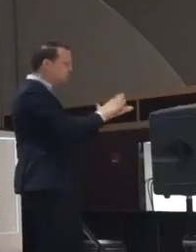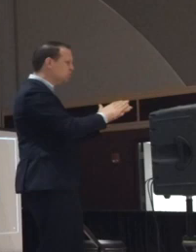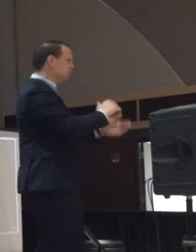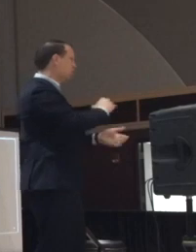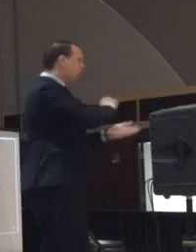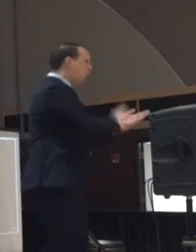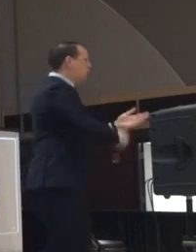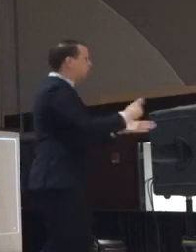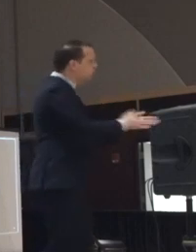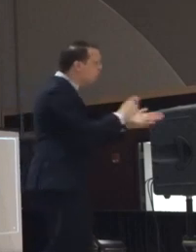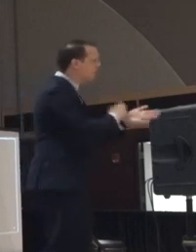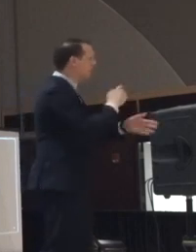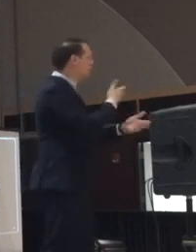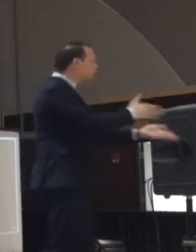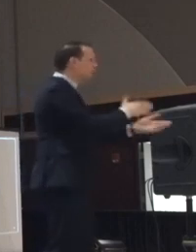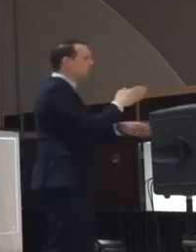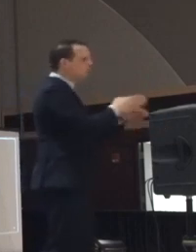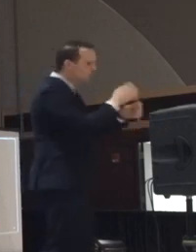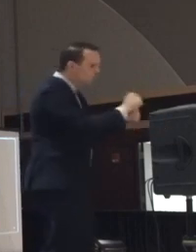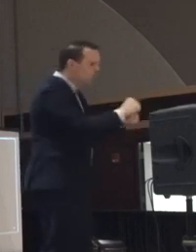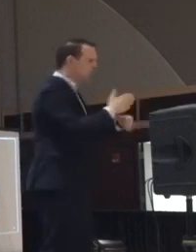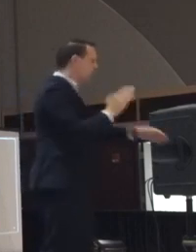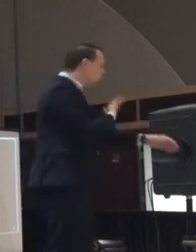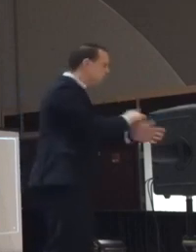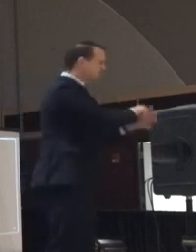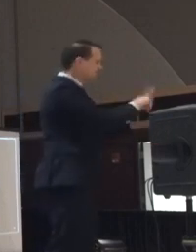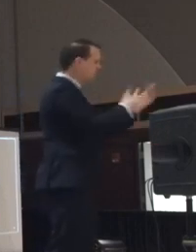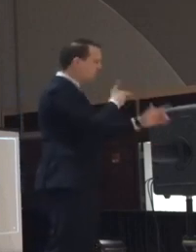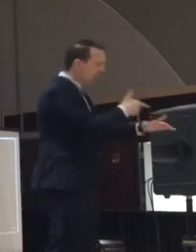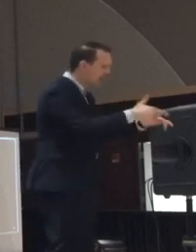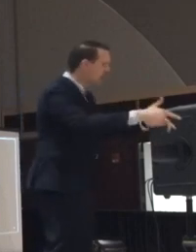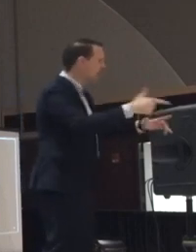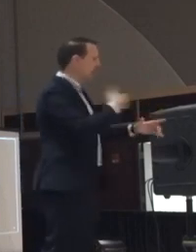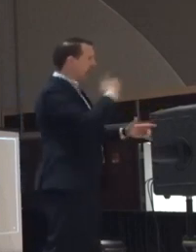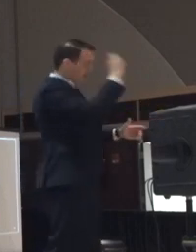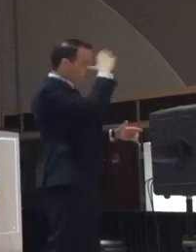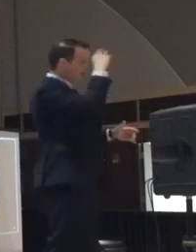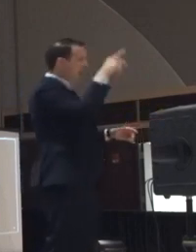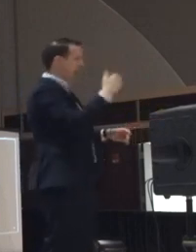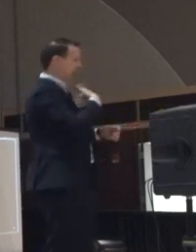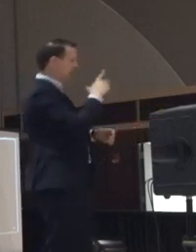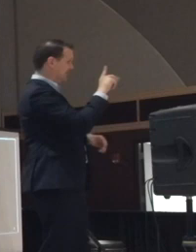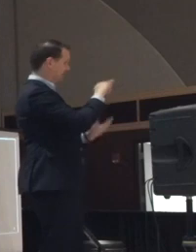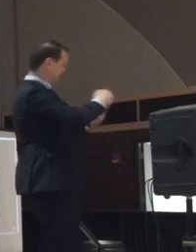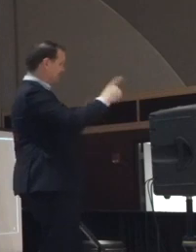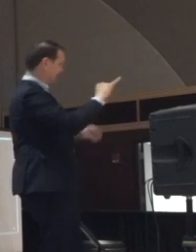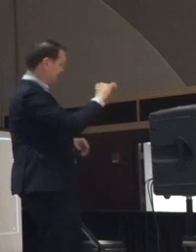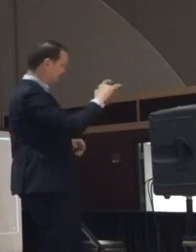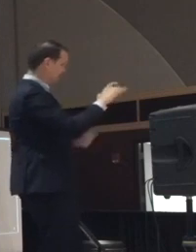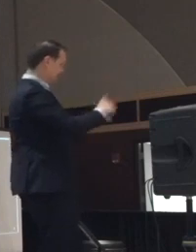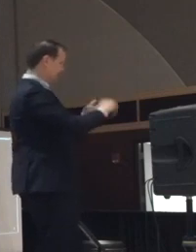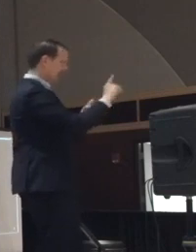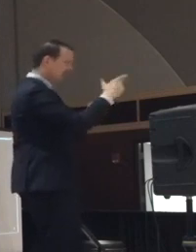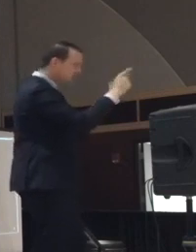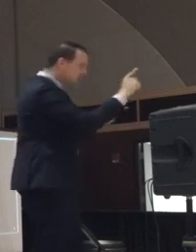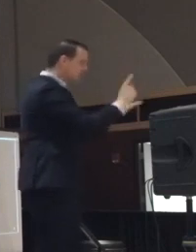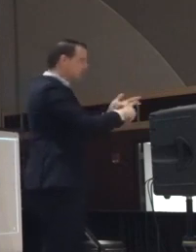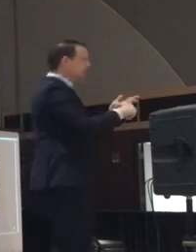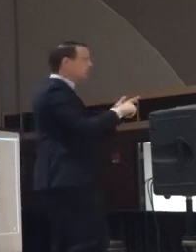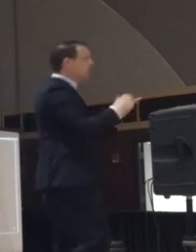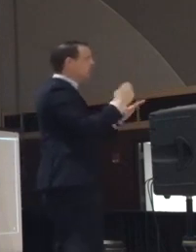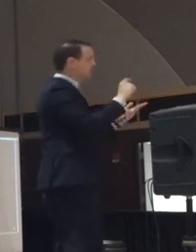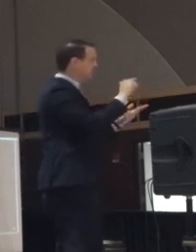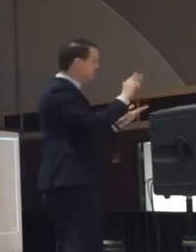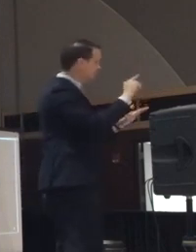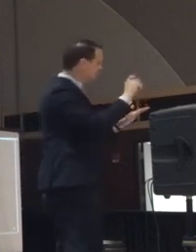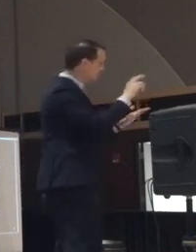woodworking, playing musical instruments, theater, welding. I know a guy who's dyslexic, ADHD,